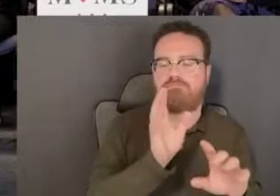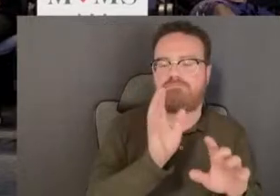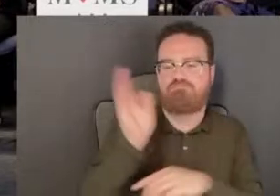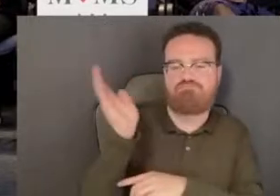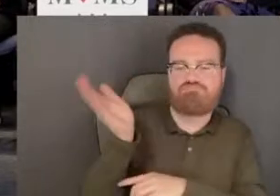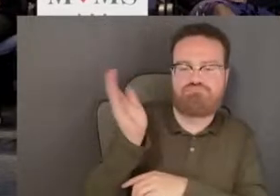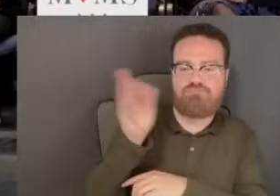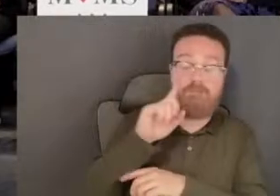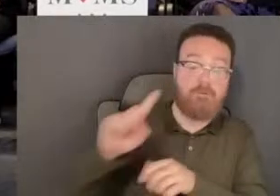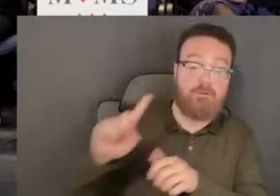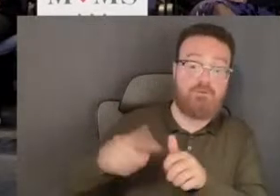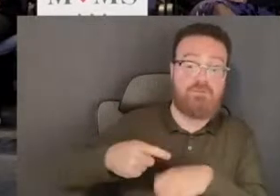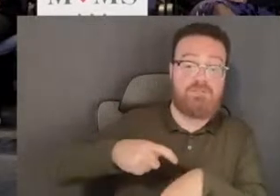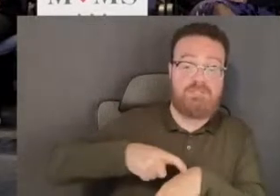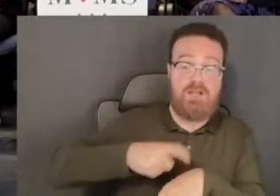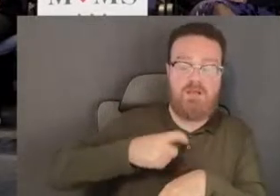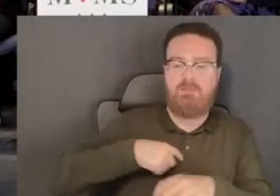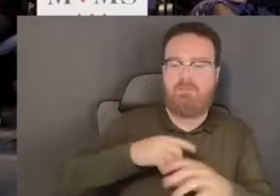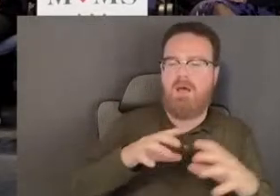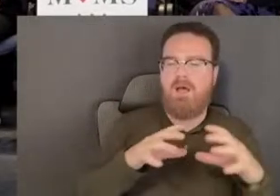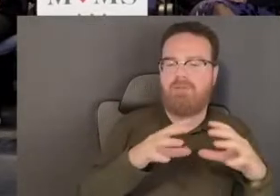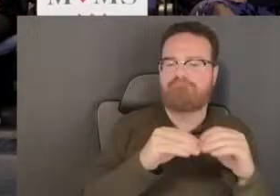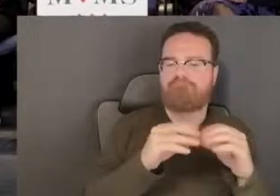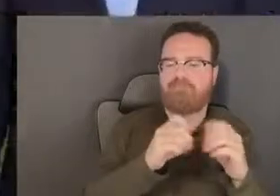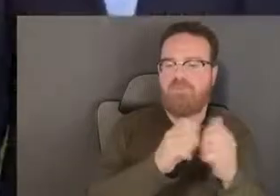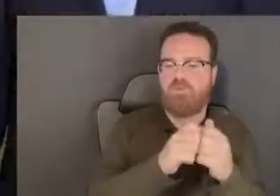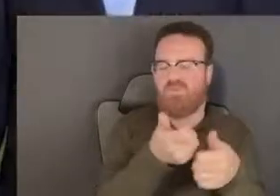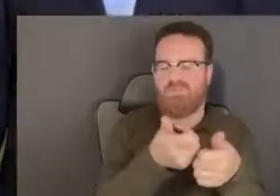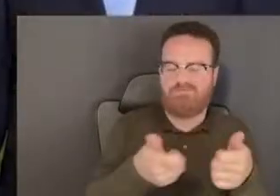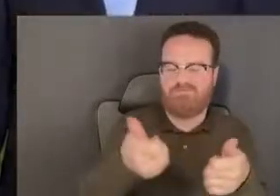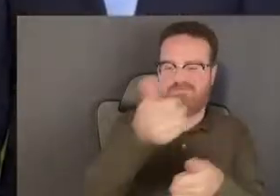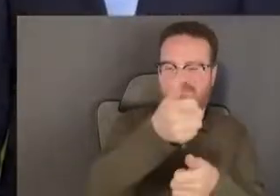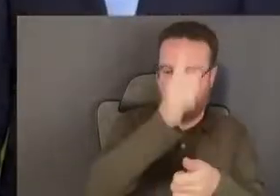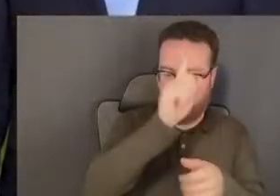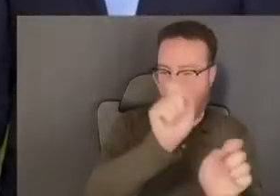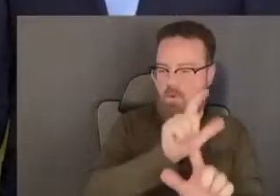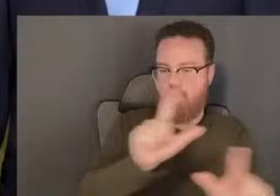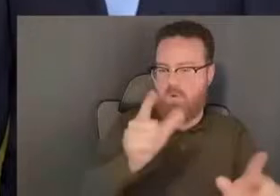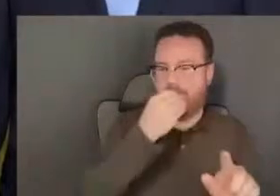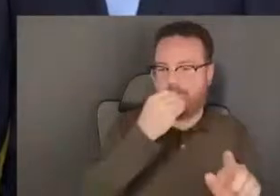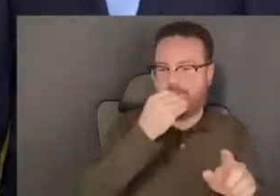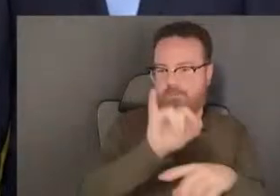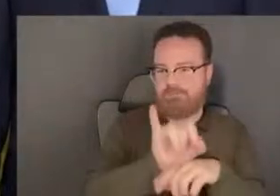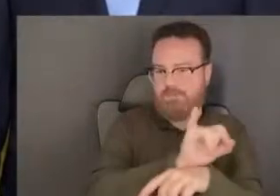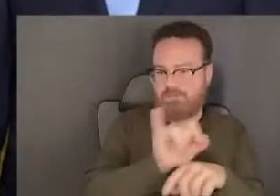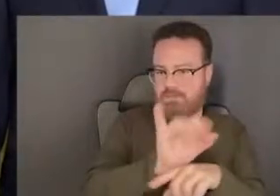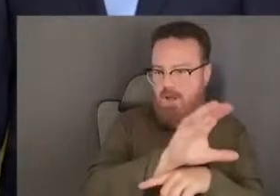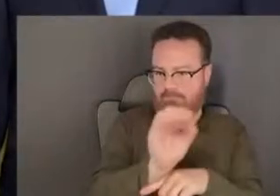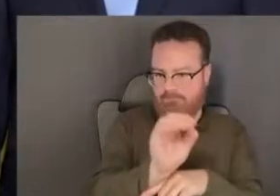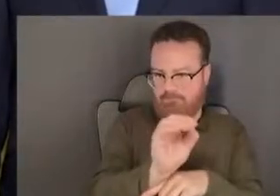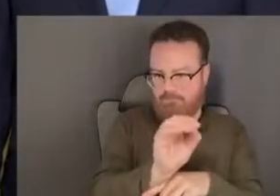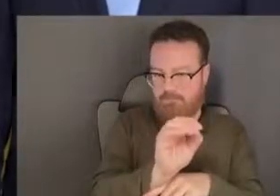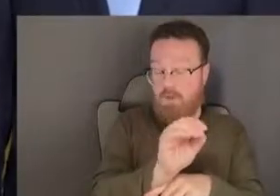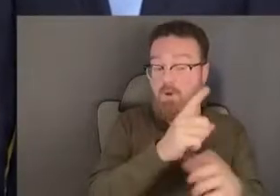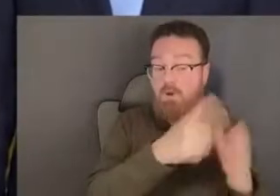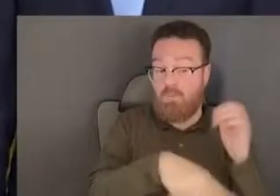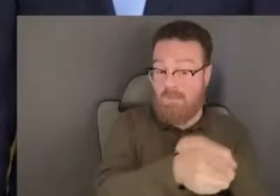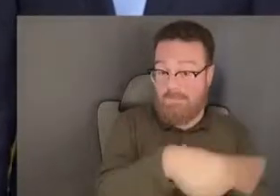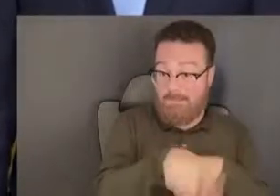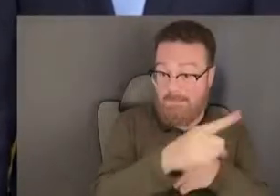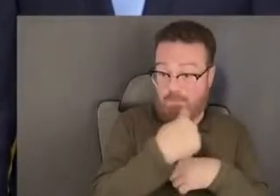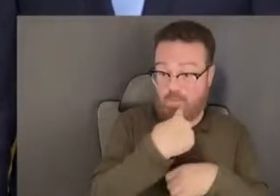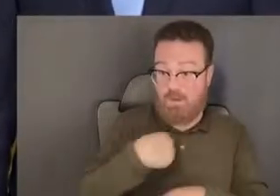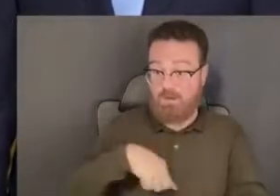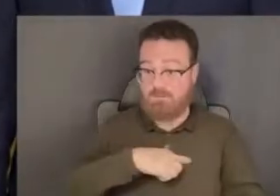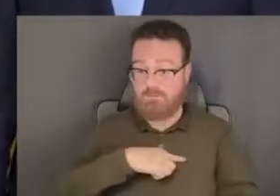the heads of all the food industry companies, one of the things that they said to us is that the worst thing